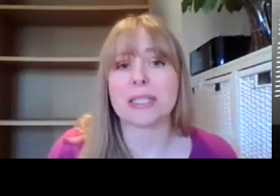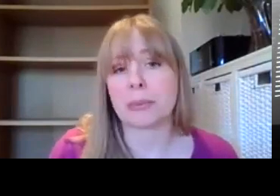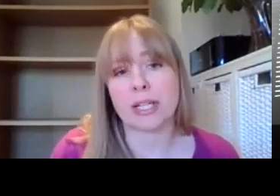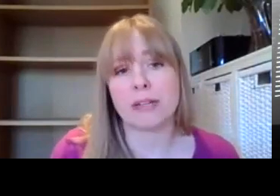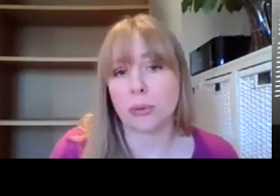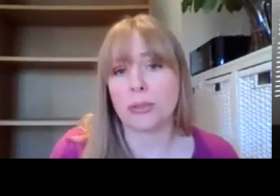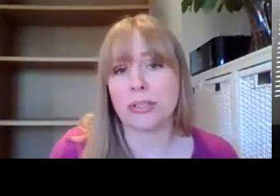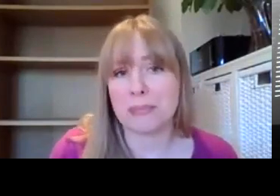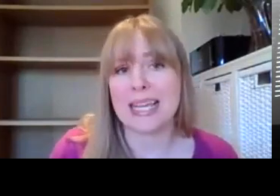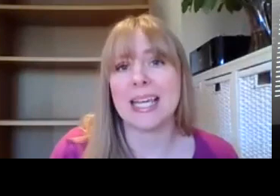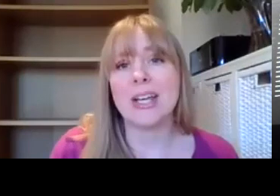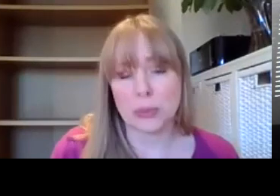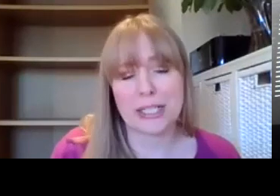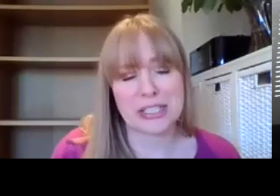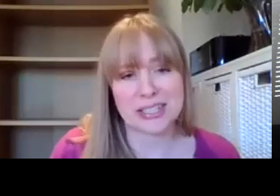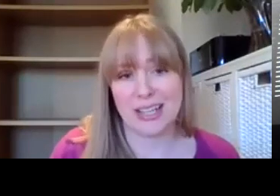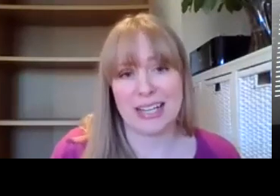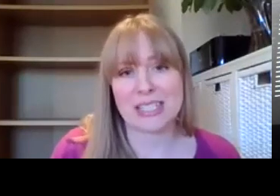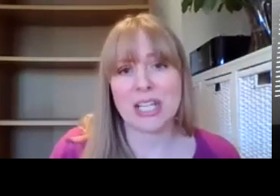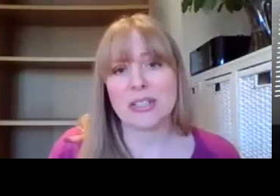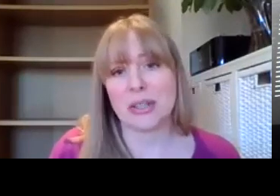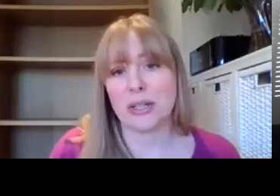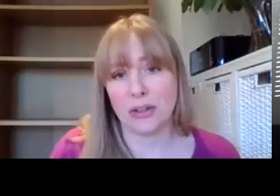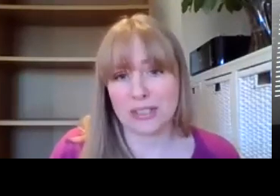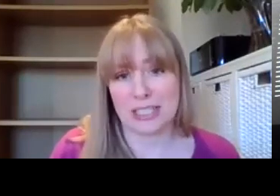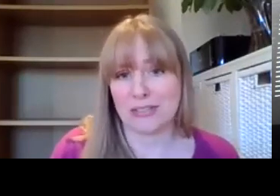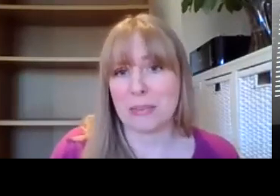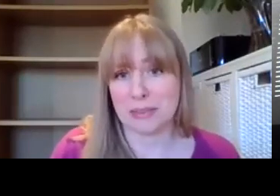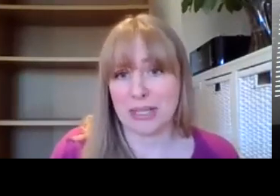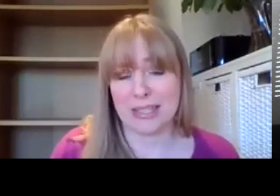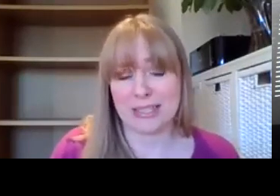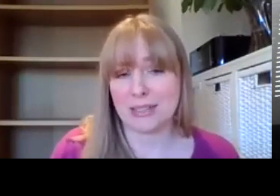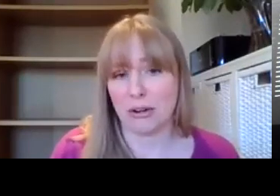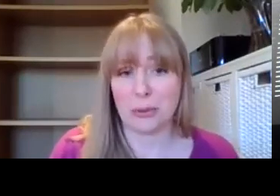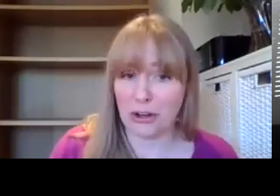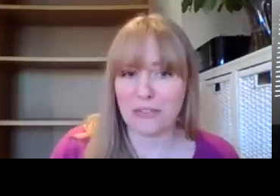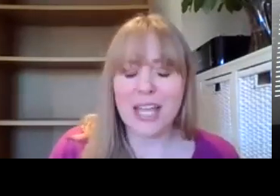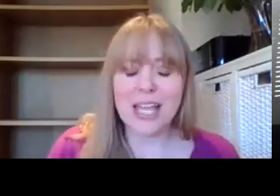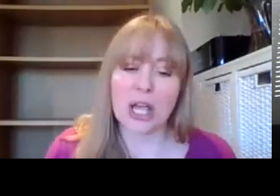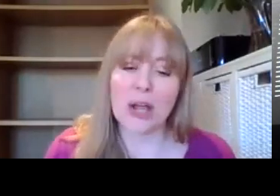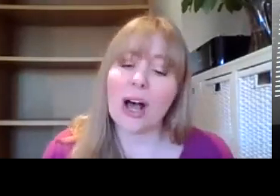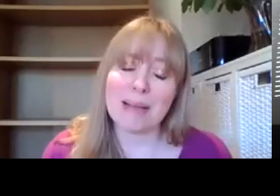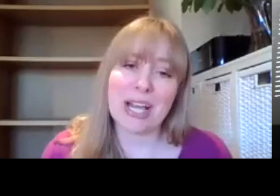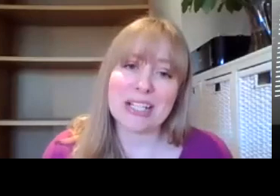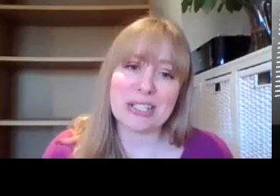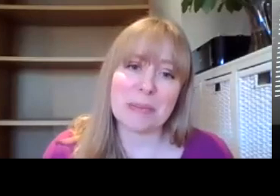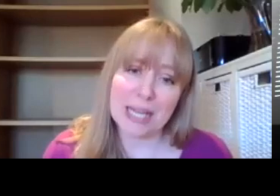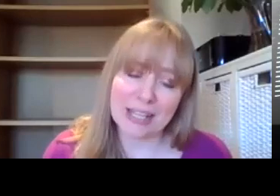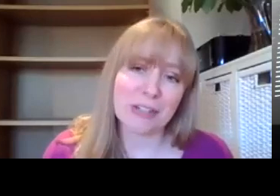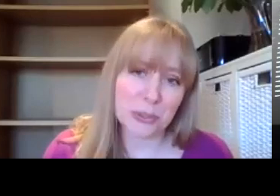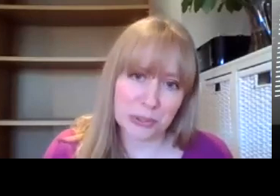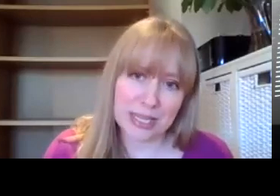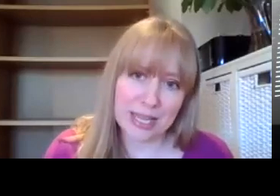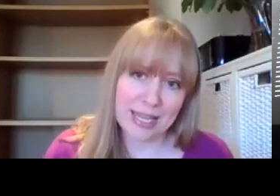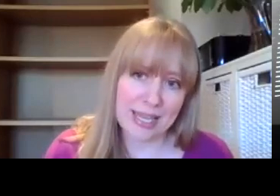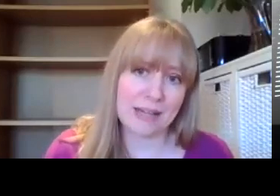to do is to pre-record me talking to the slides so that we're not interrupted by this horrible cough. So I'm going to play